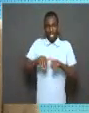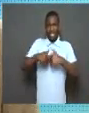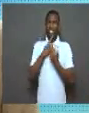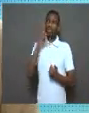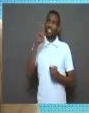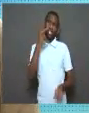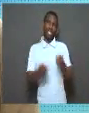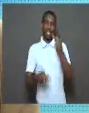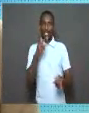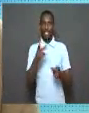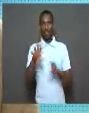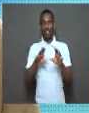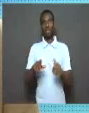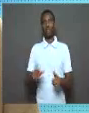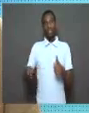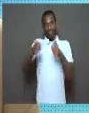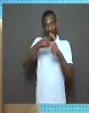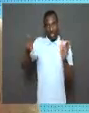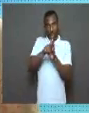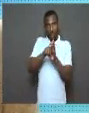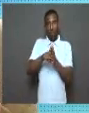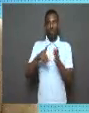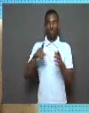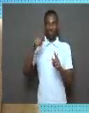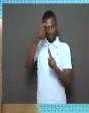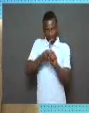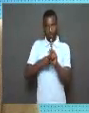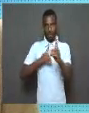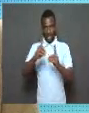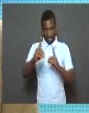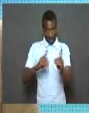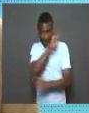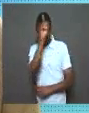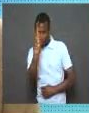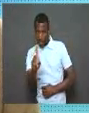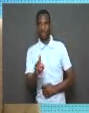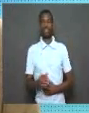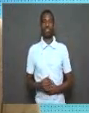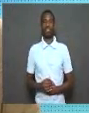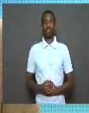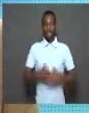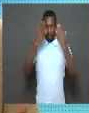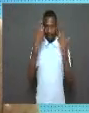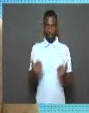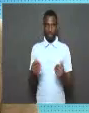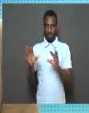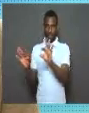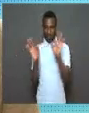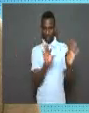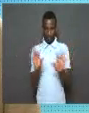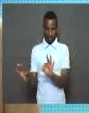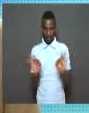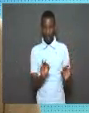How does this relate to the first law of thermodynamics? Let us try